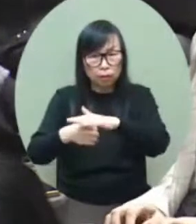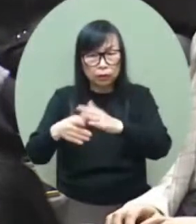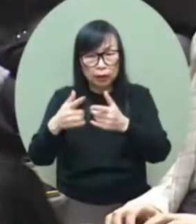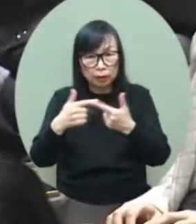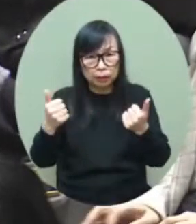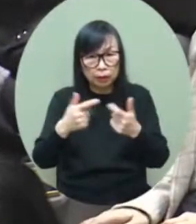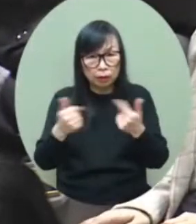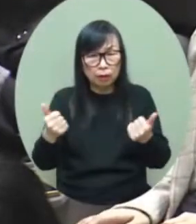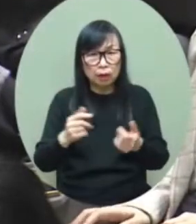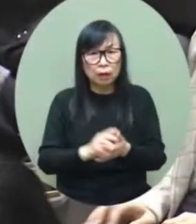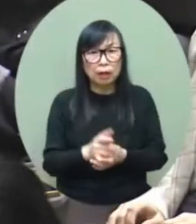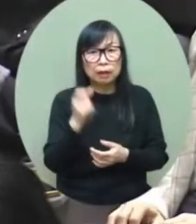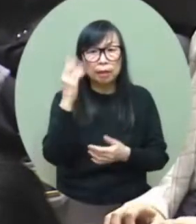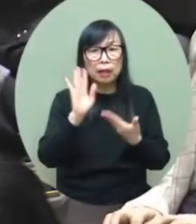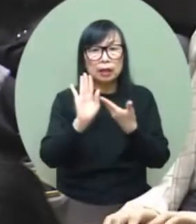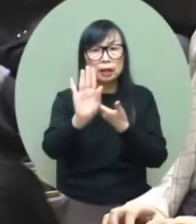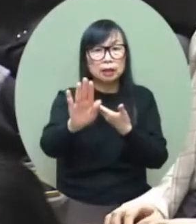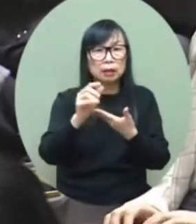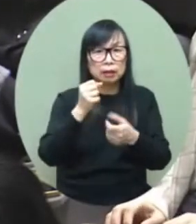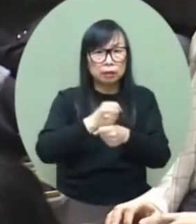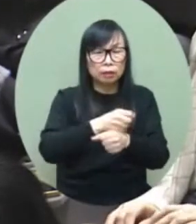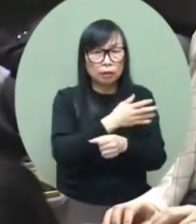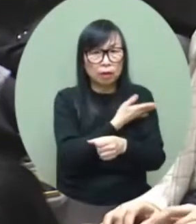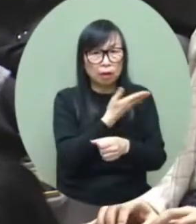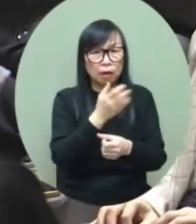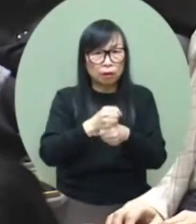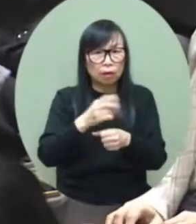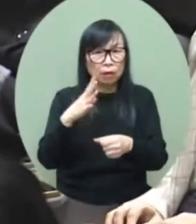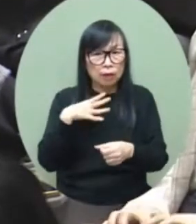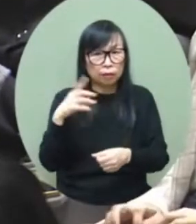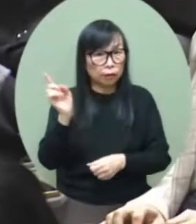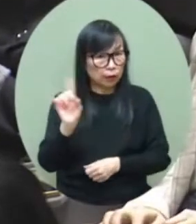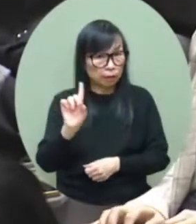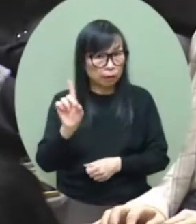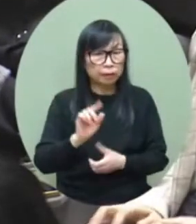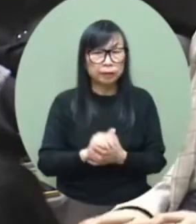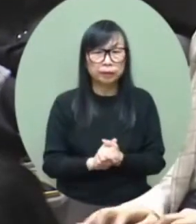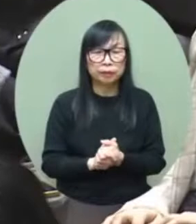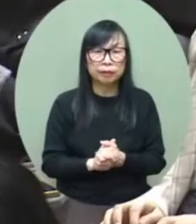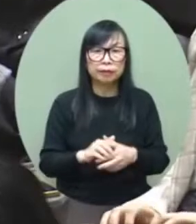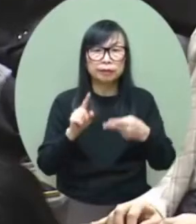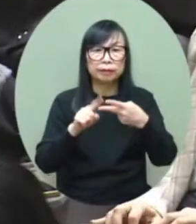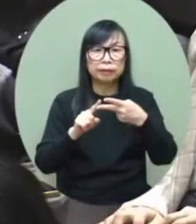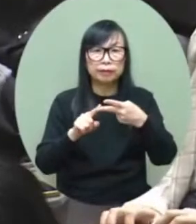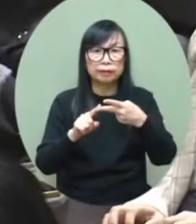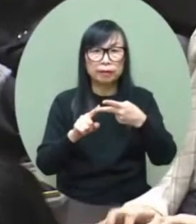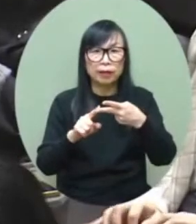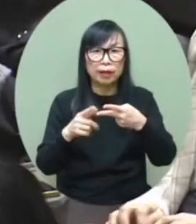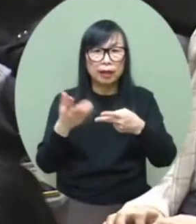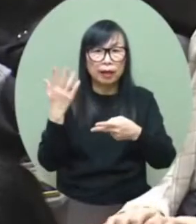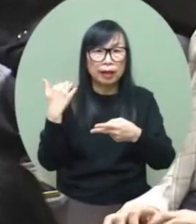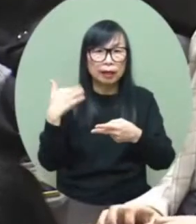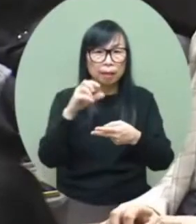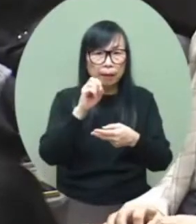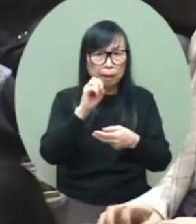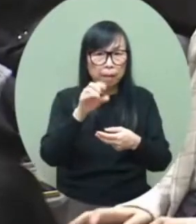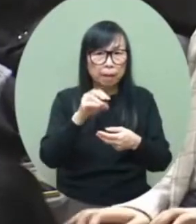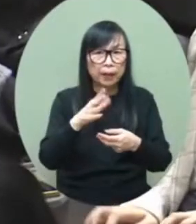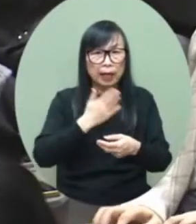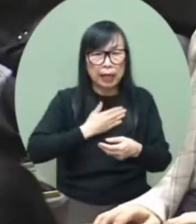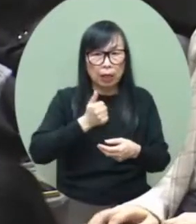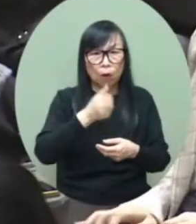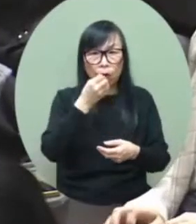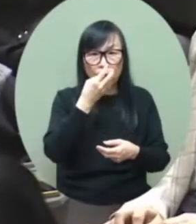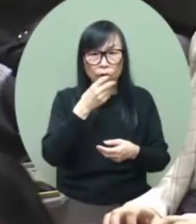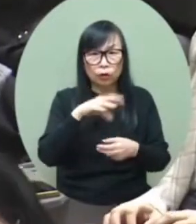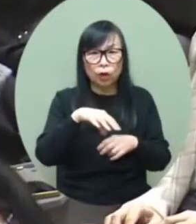as we prepare for full resumption of travel, what has been done by different departments and what about the frontline staff? How do you